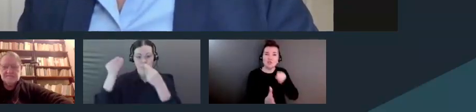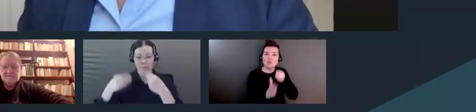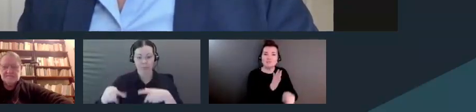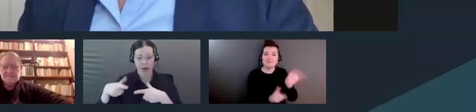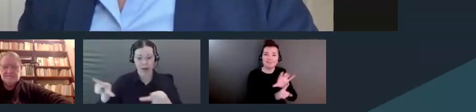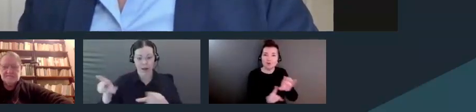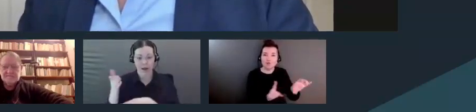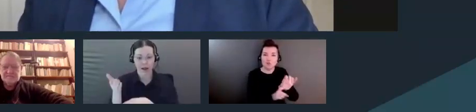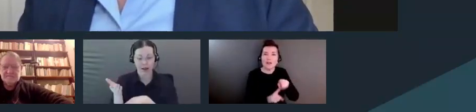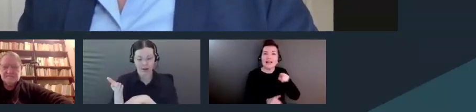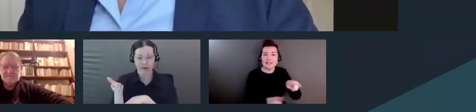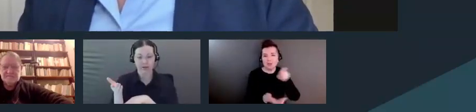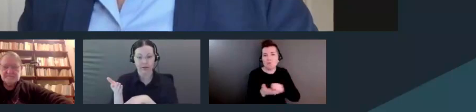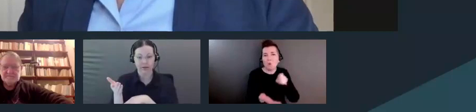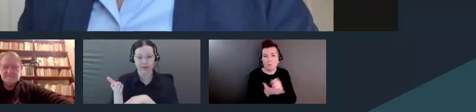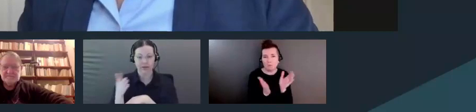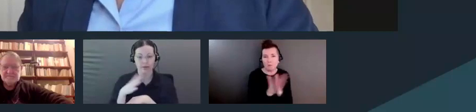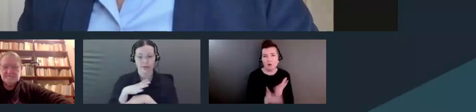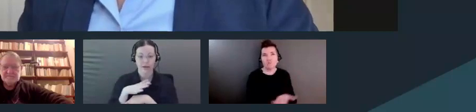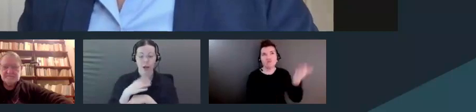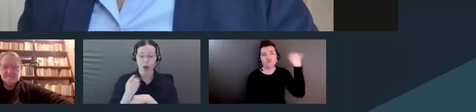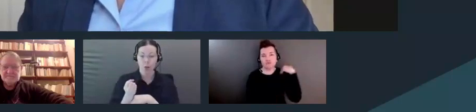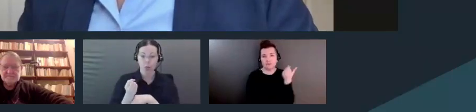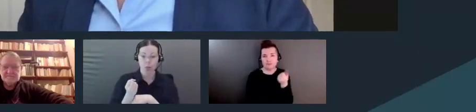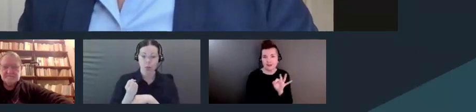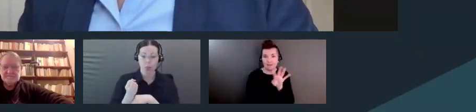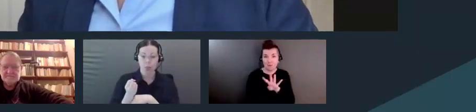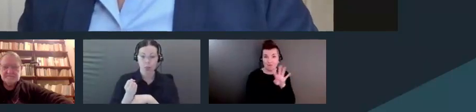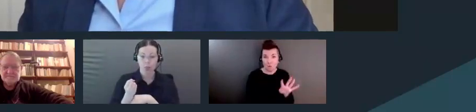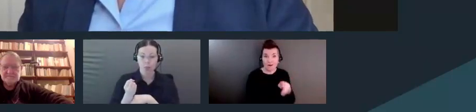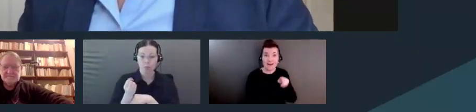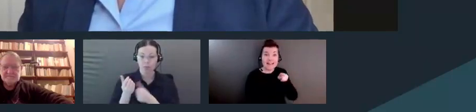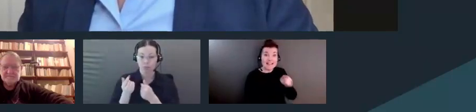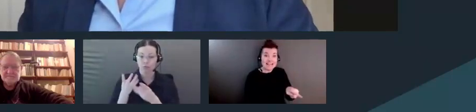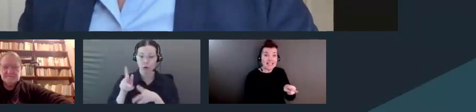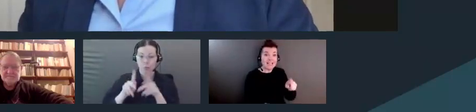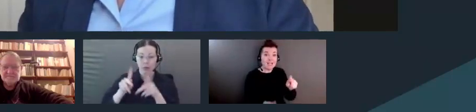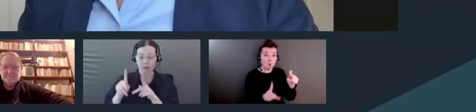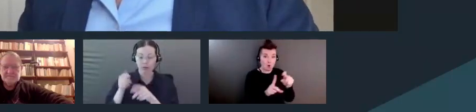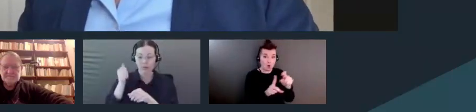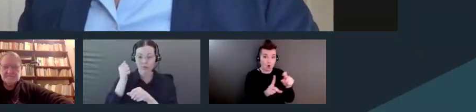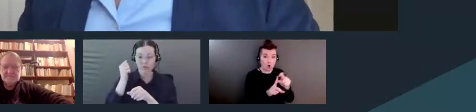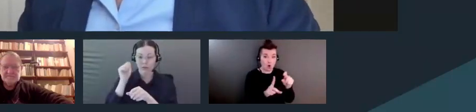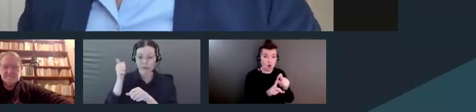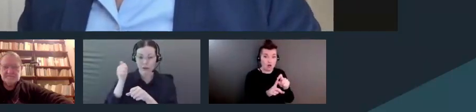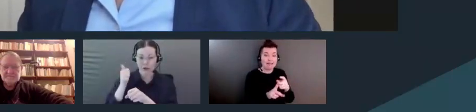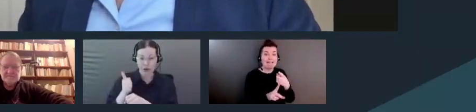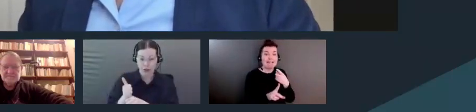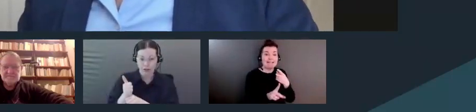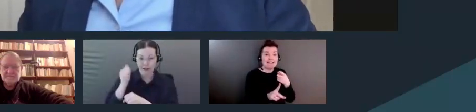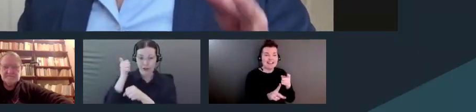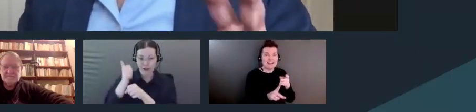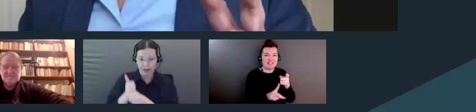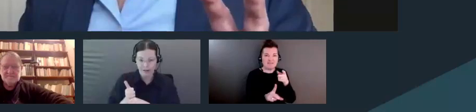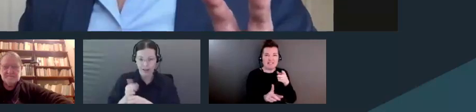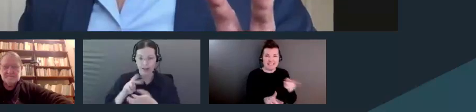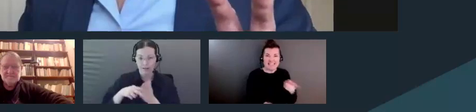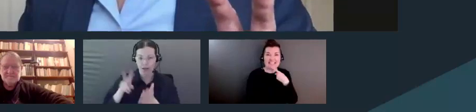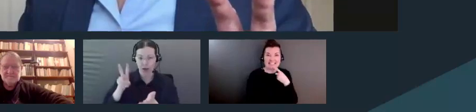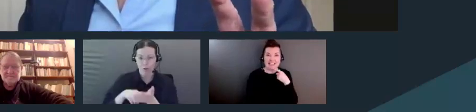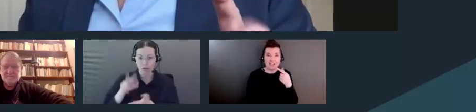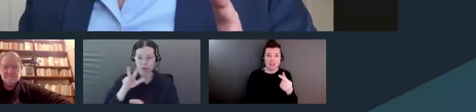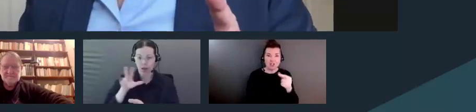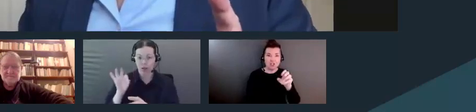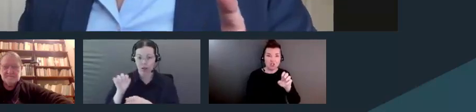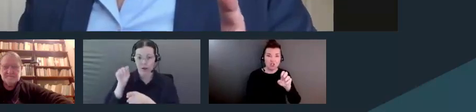he wrote in 1944. And on the same page where he coined the word, he said, genocide has two